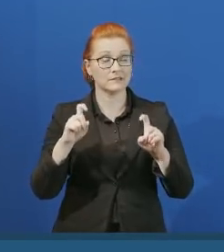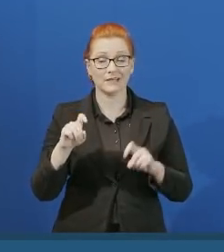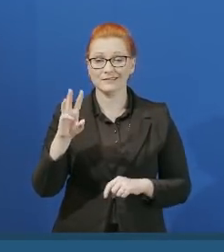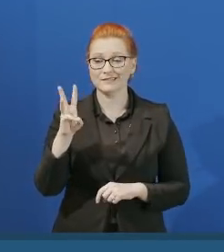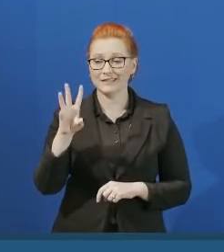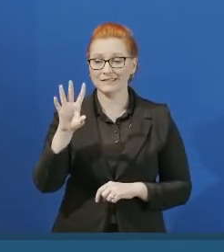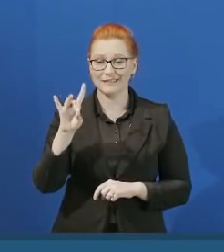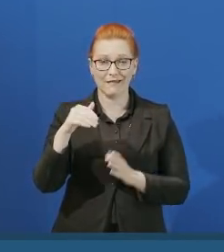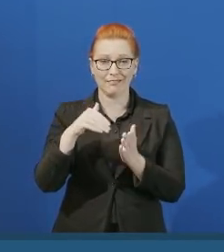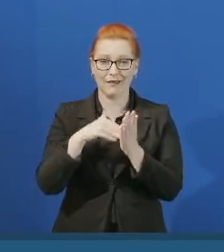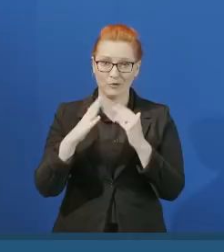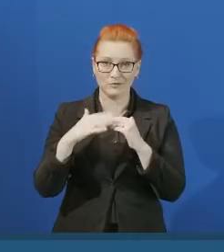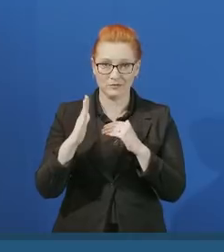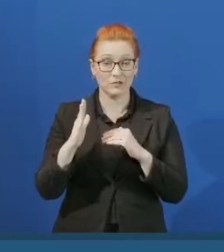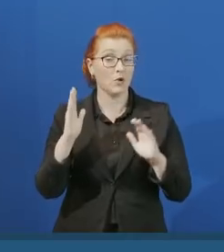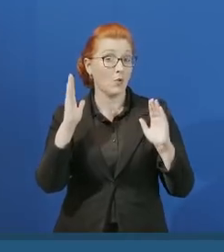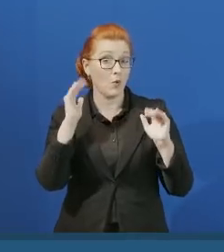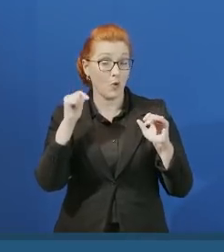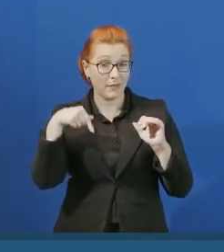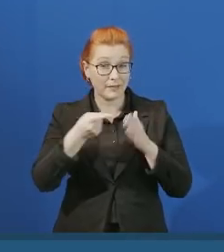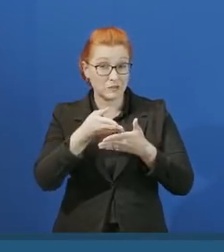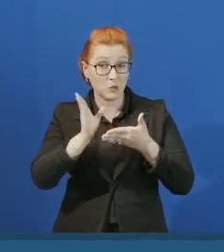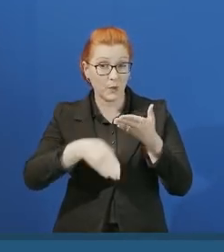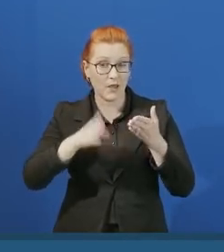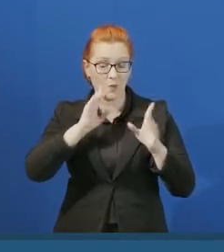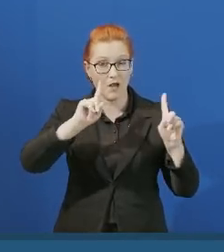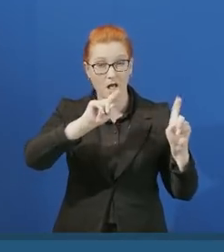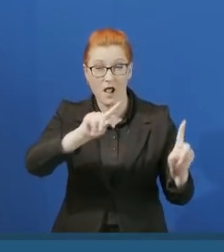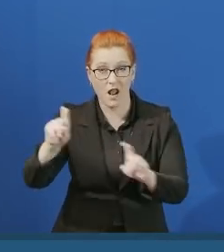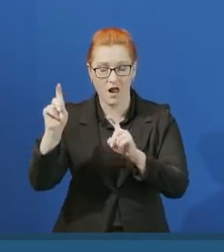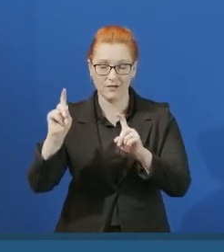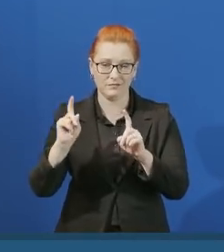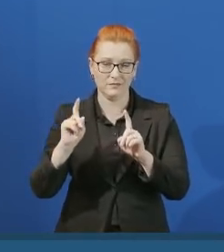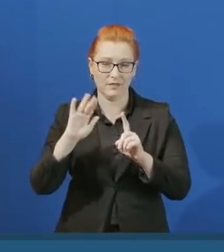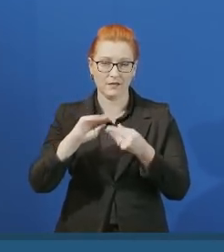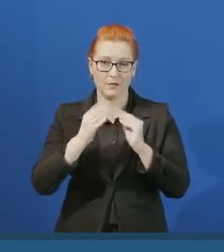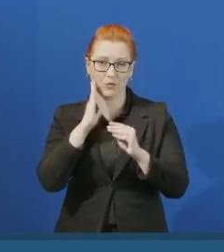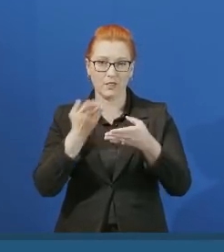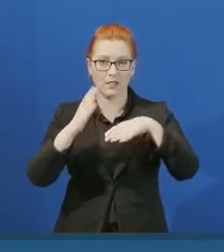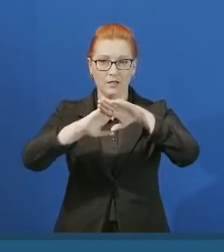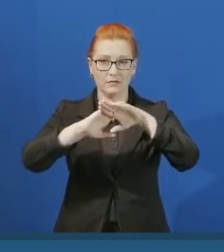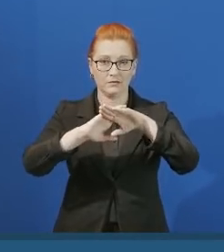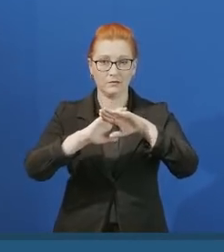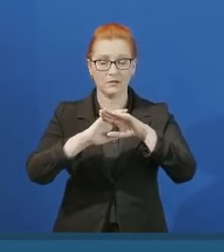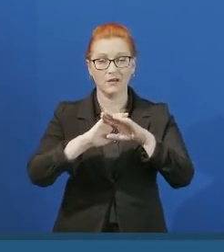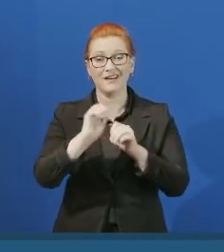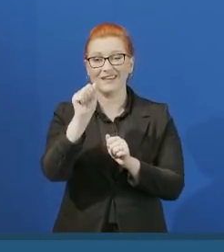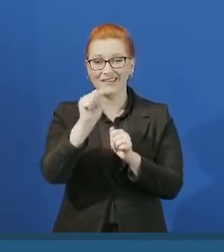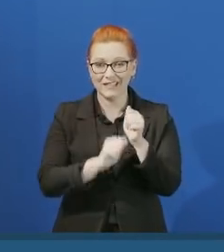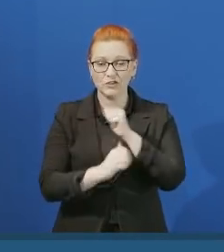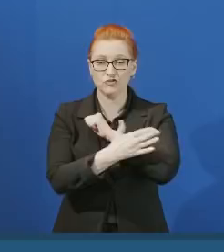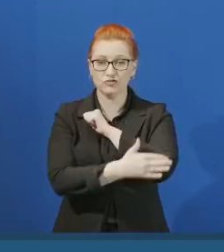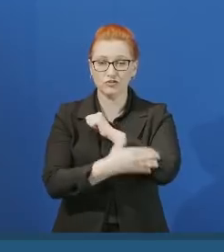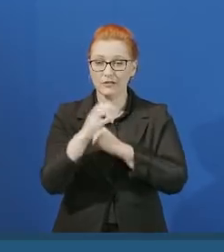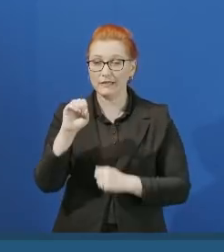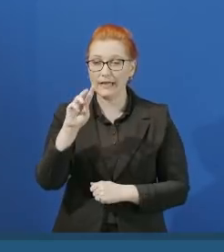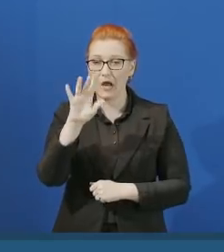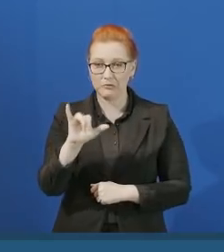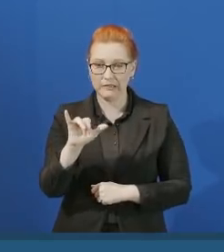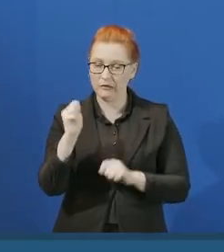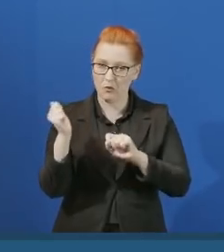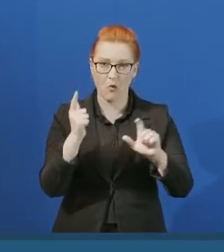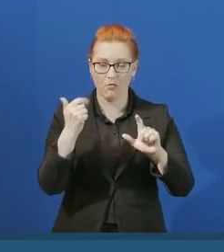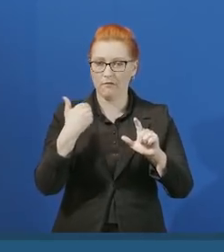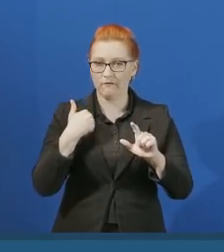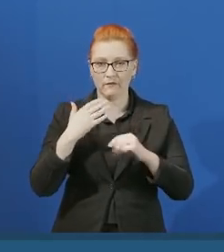will increase with this weekend's blitz. We do have cases in all 15 counties, and there have been 304 deaths of our